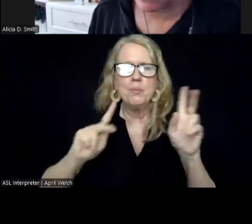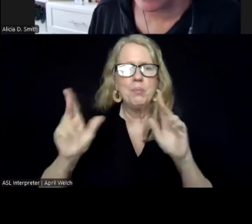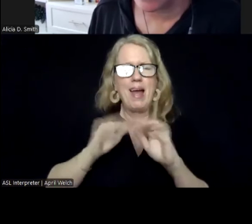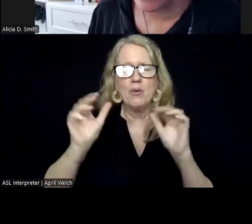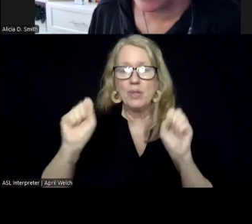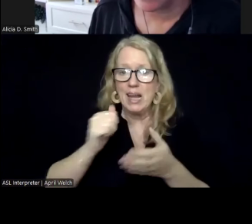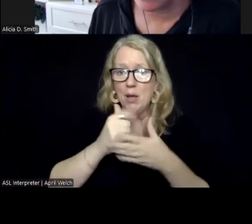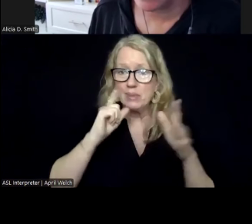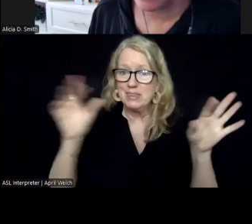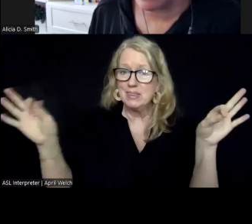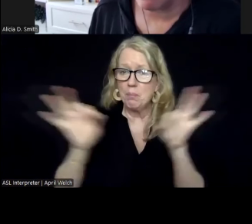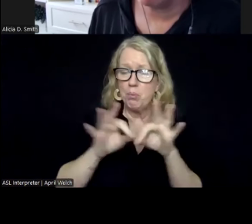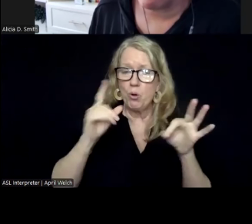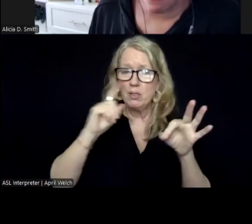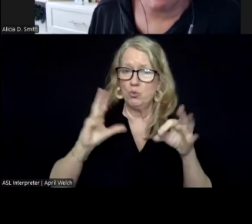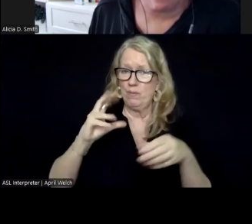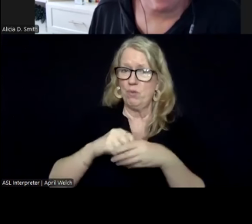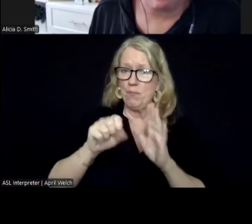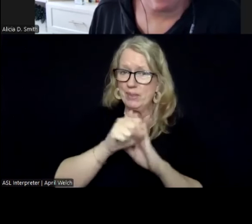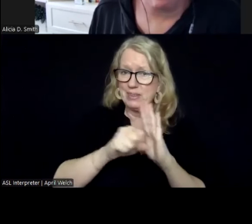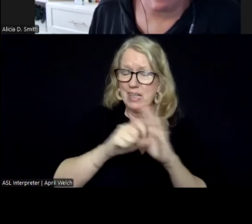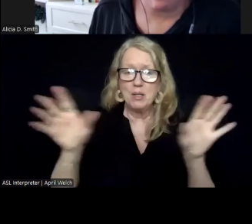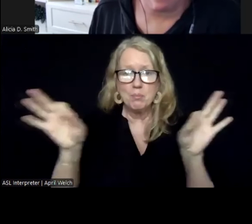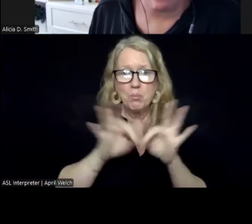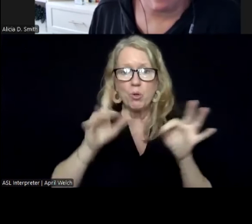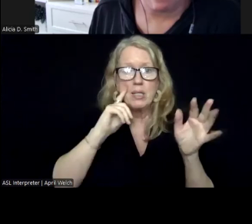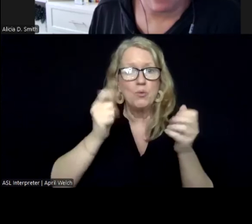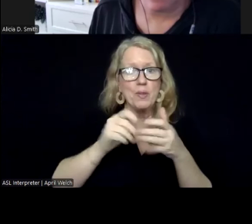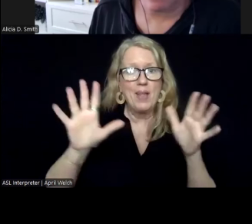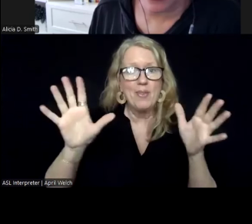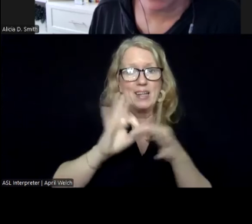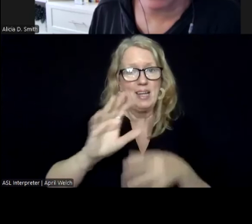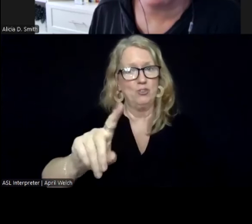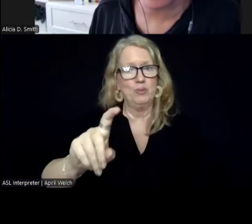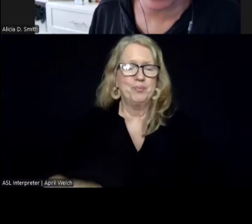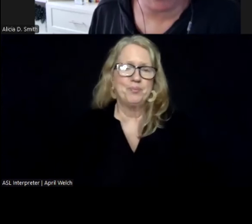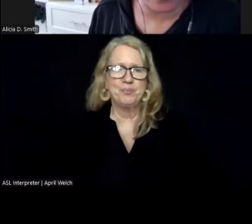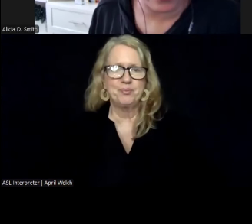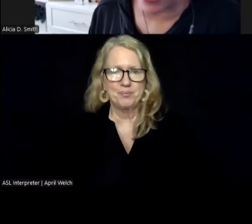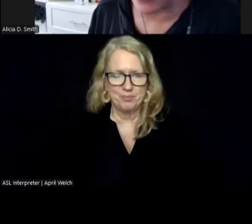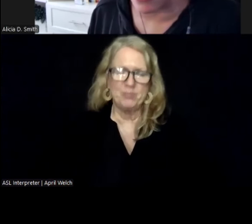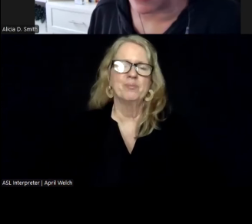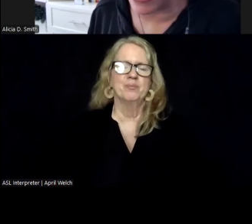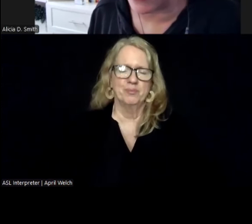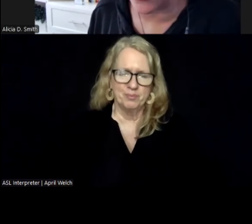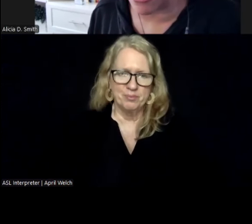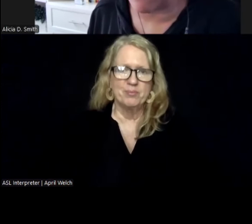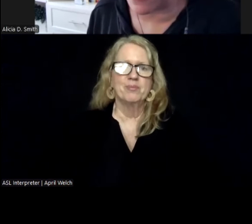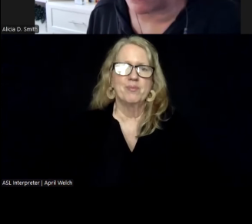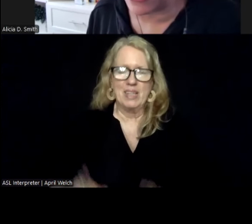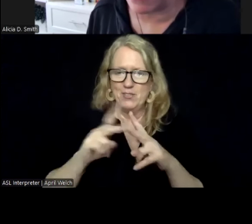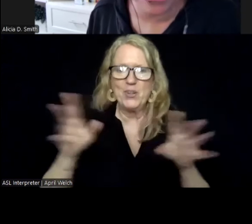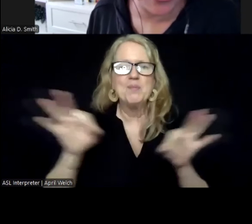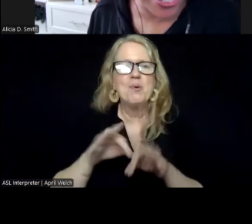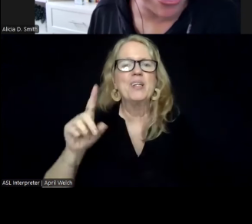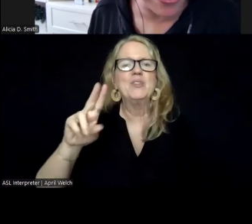is it important to have the state involved, or is this something that you all did without that connection? It's very important. And Doug, I'm glad to see you come